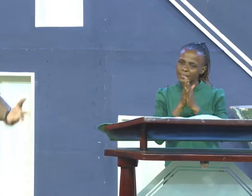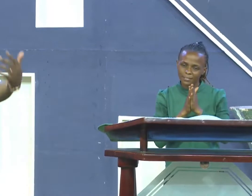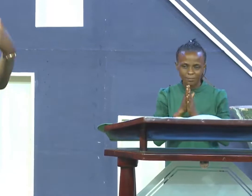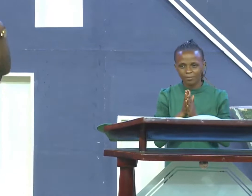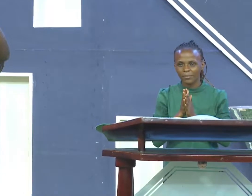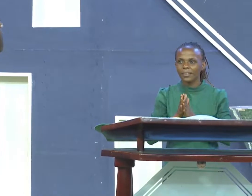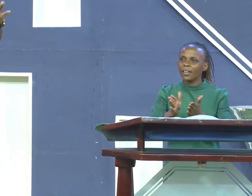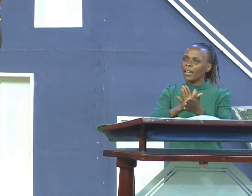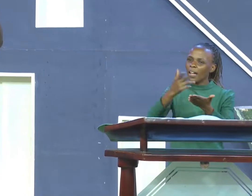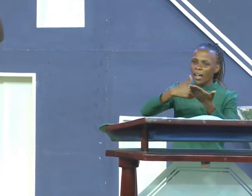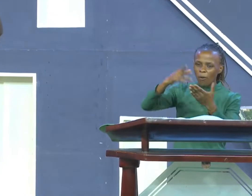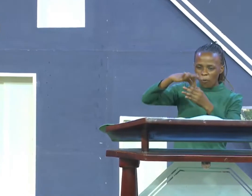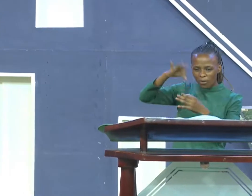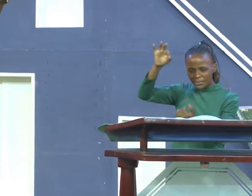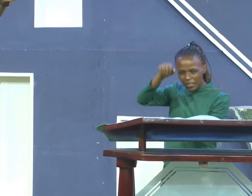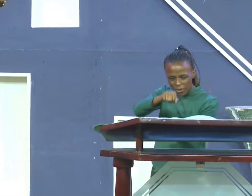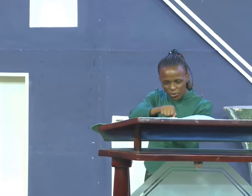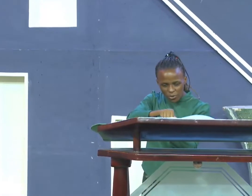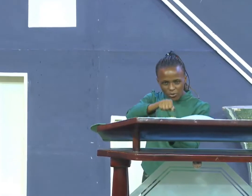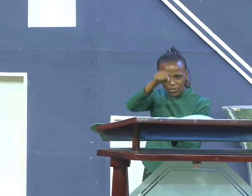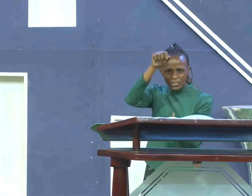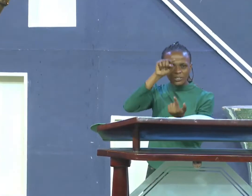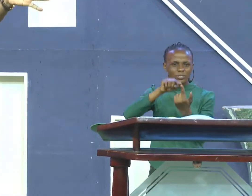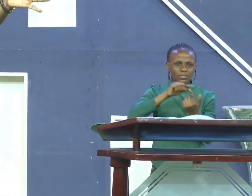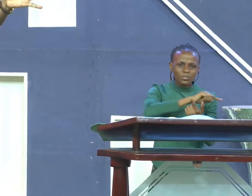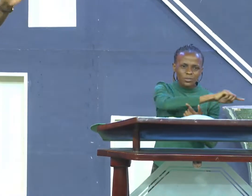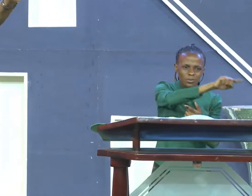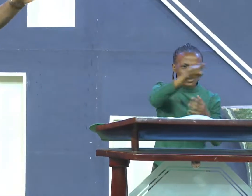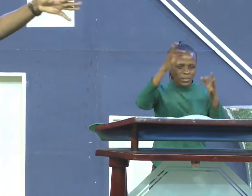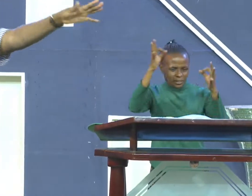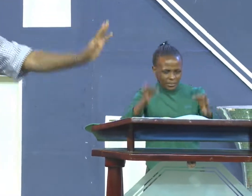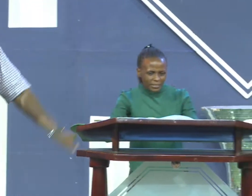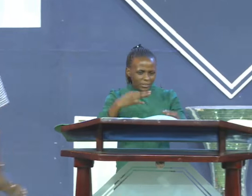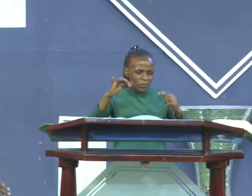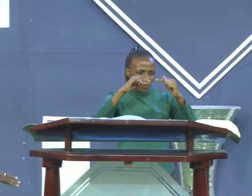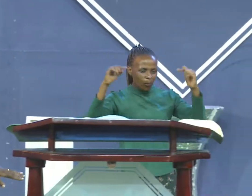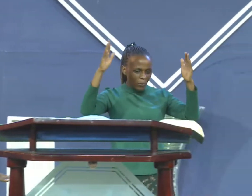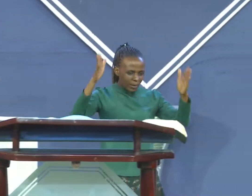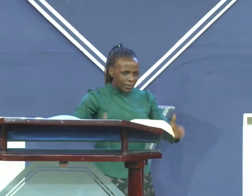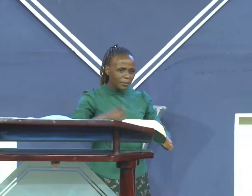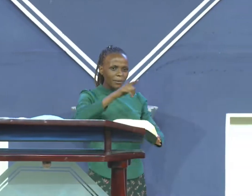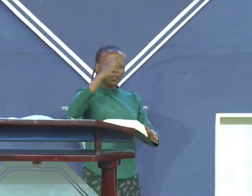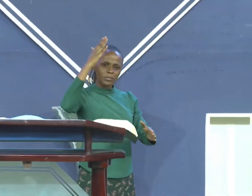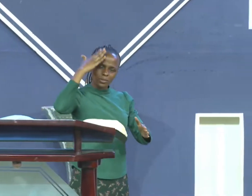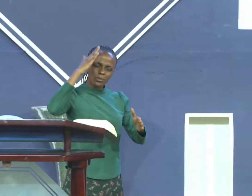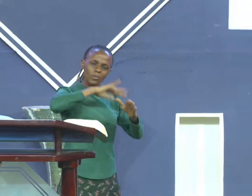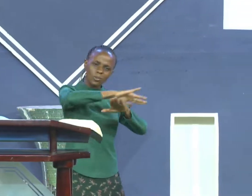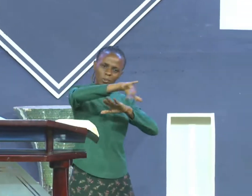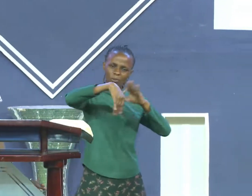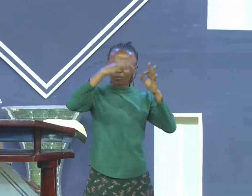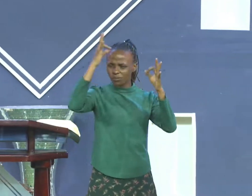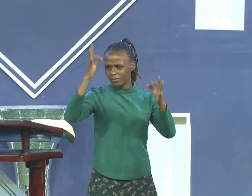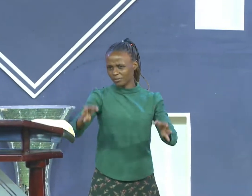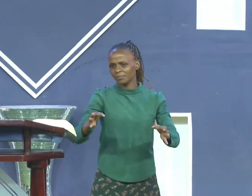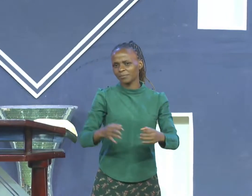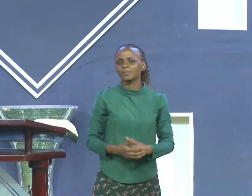wa Katonda n'akubikkulira saidi eri omulaba ebyategeka byonna n'obimanya. And the Spirit of God reveals to you the other